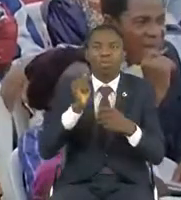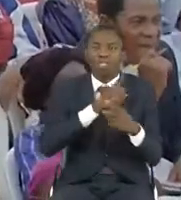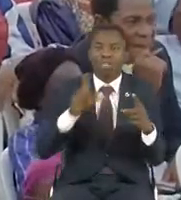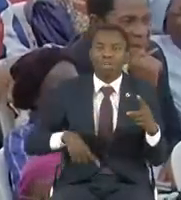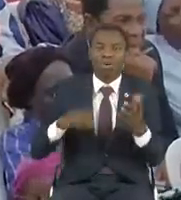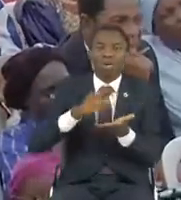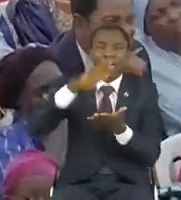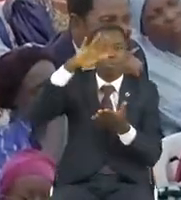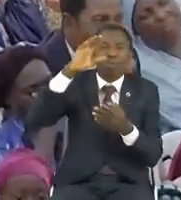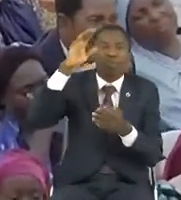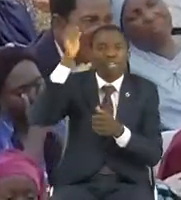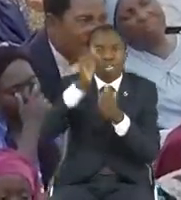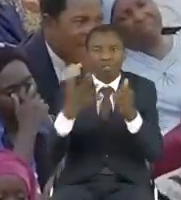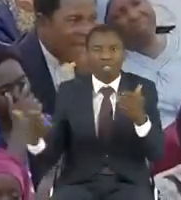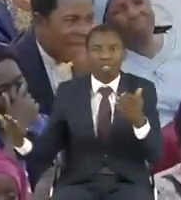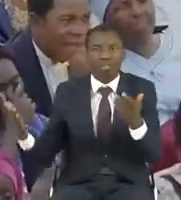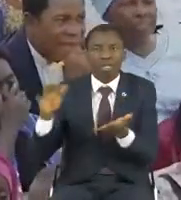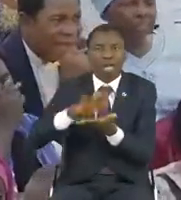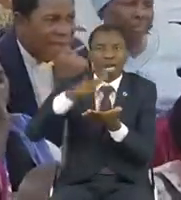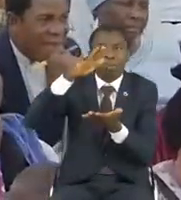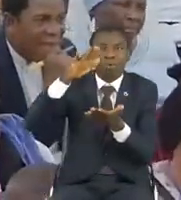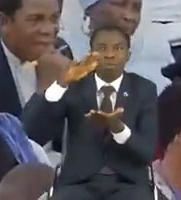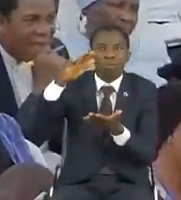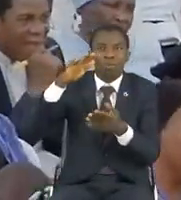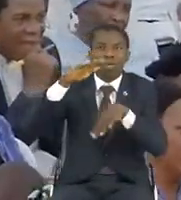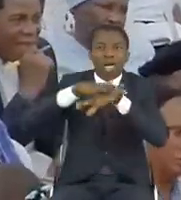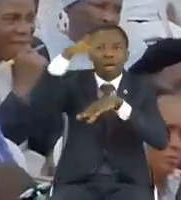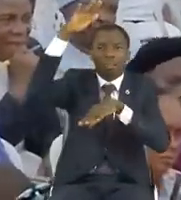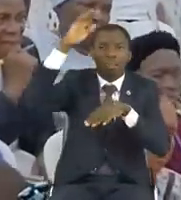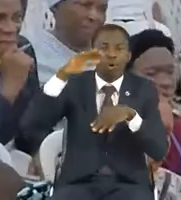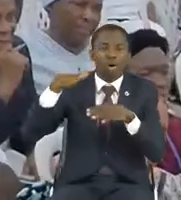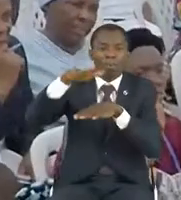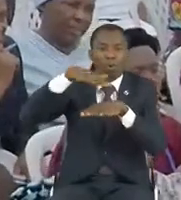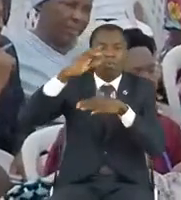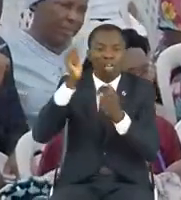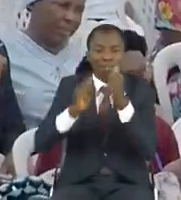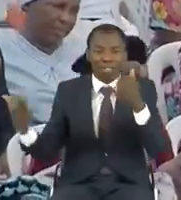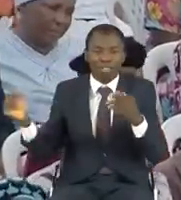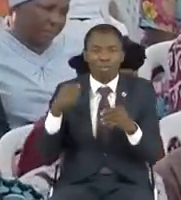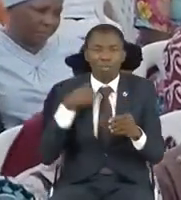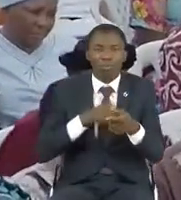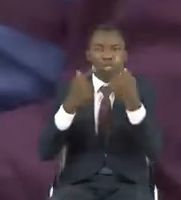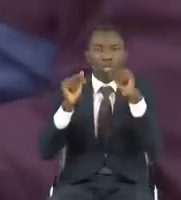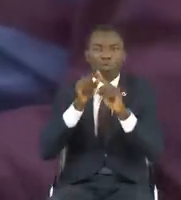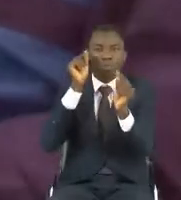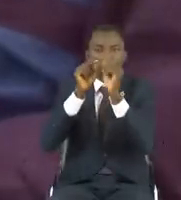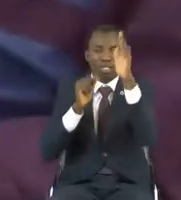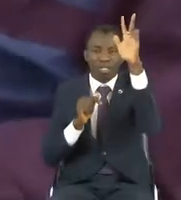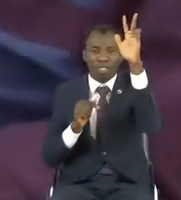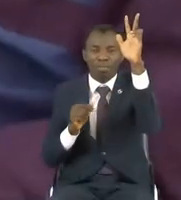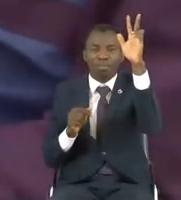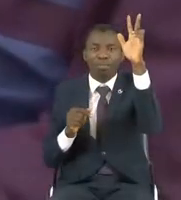everything, above everyone on earth. We'll come to point number three.